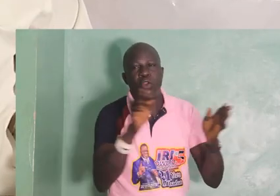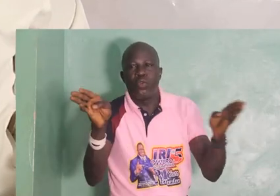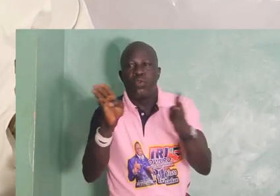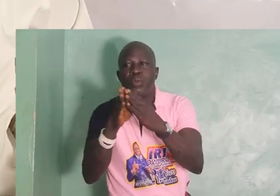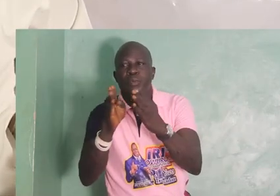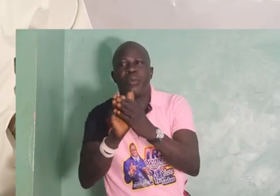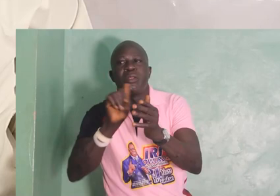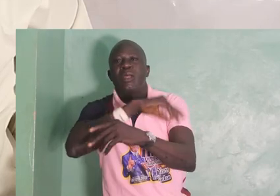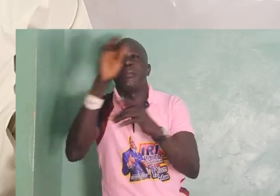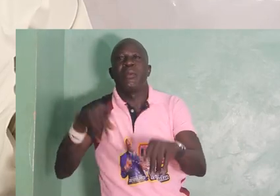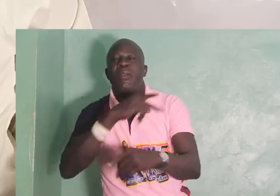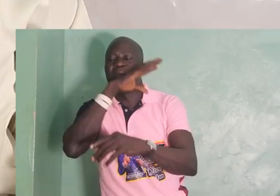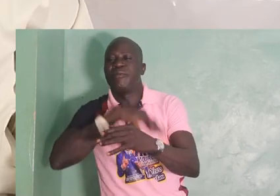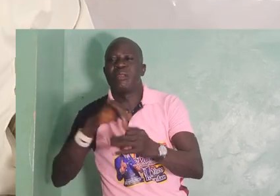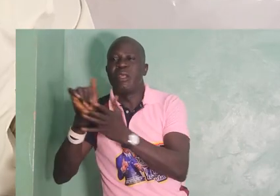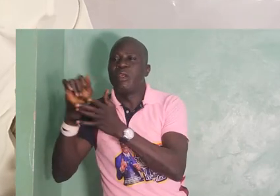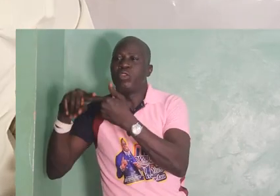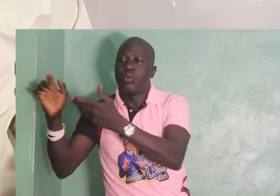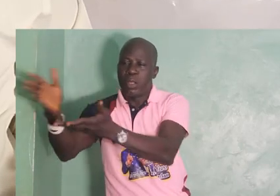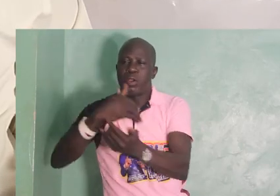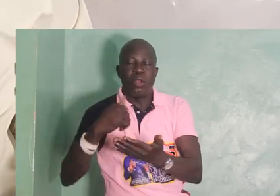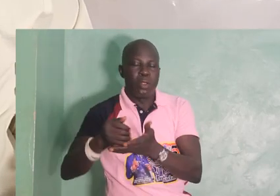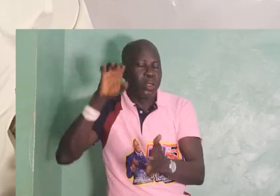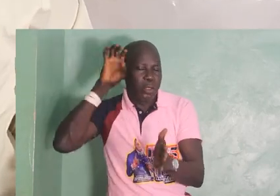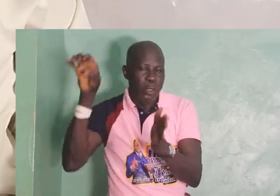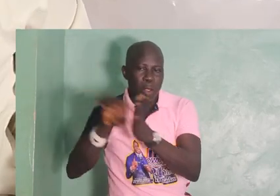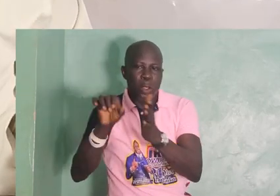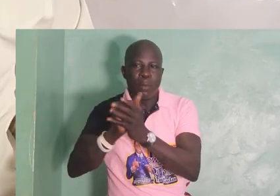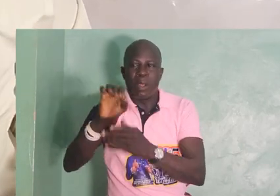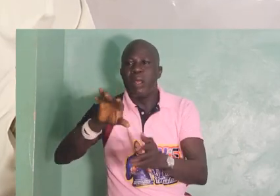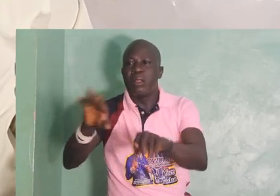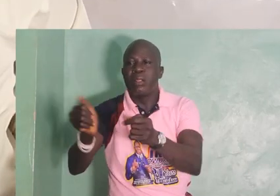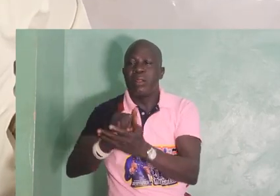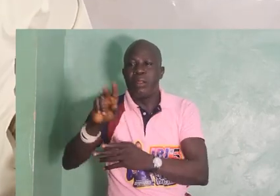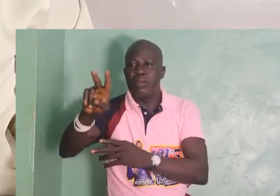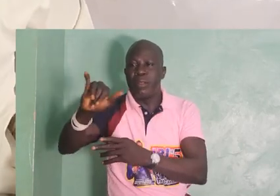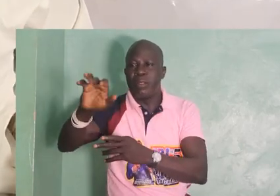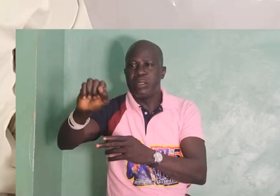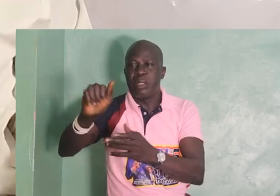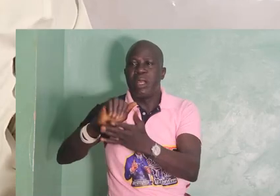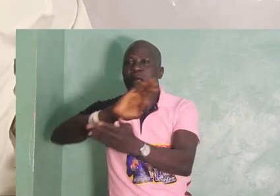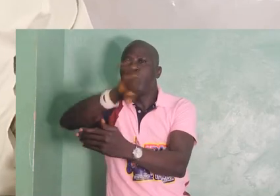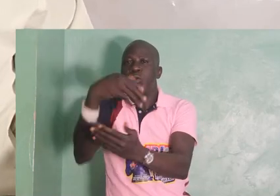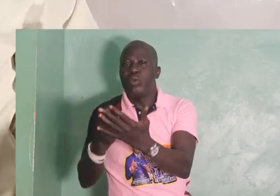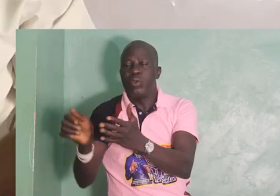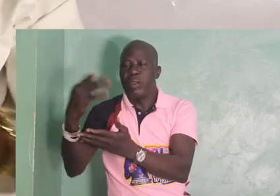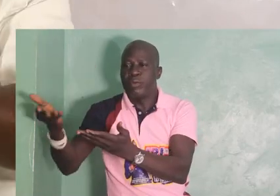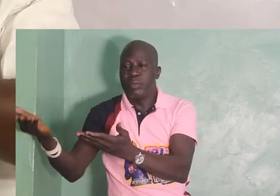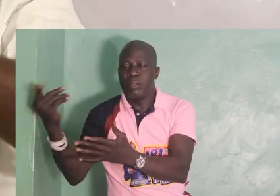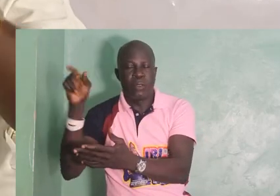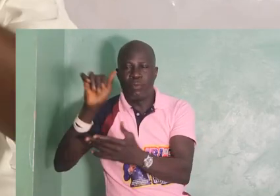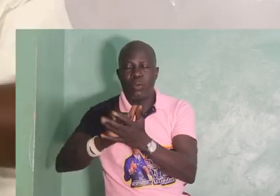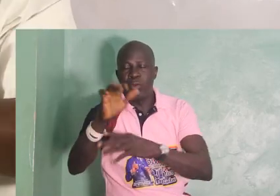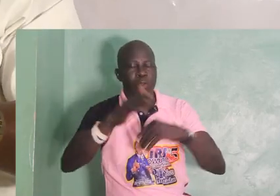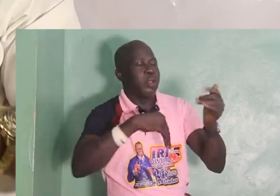Allah nu. You will miss an benefactor. Jo gba passport. That will take passport. Agba visa. And your visa. I say everything for him. And process everything